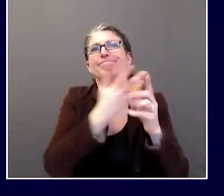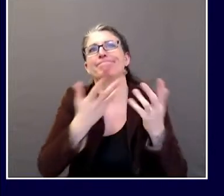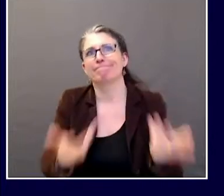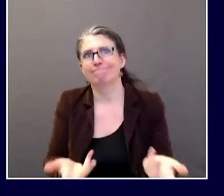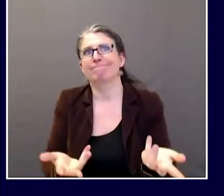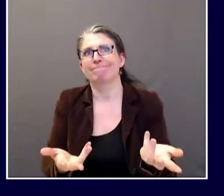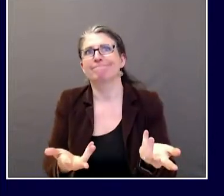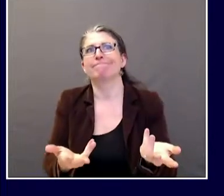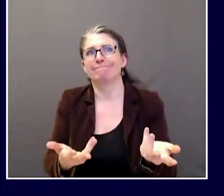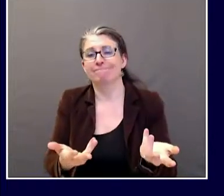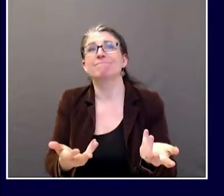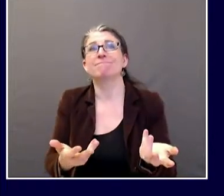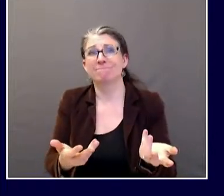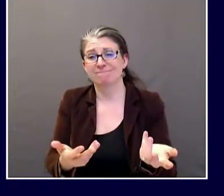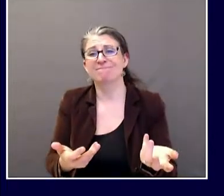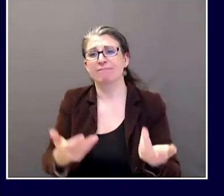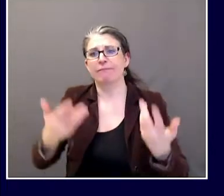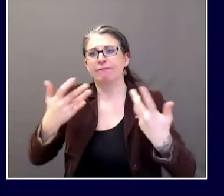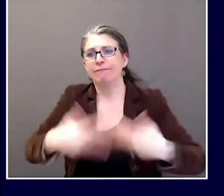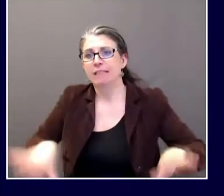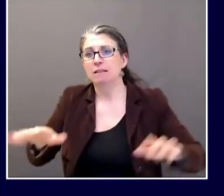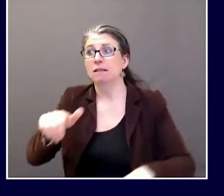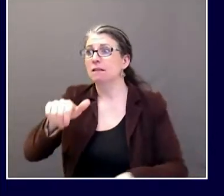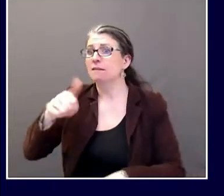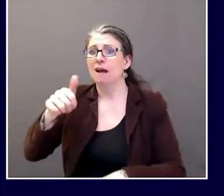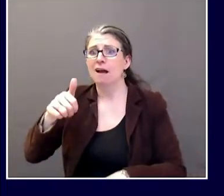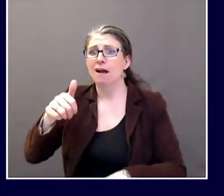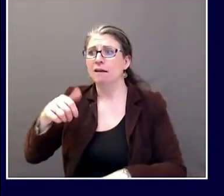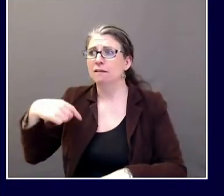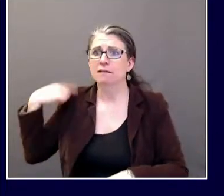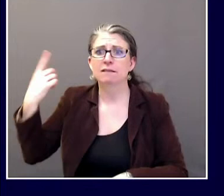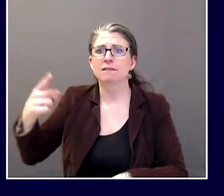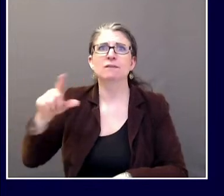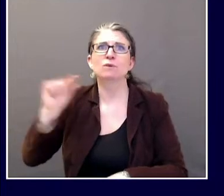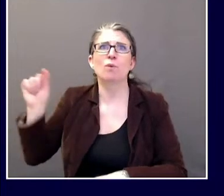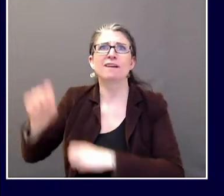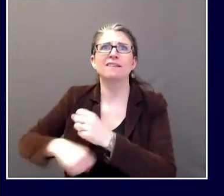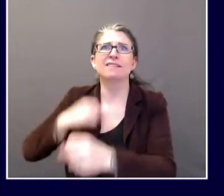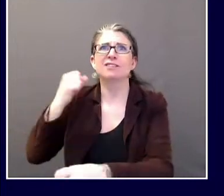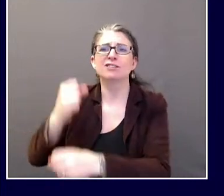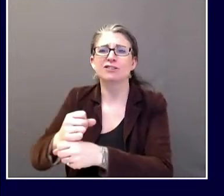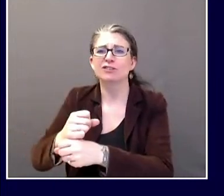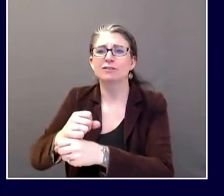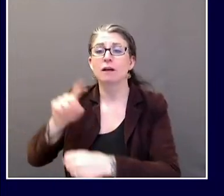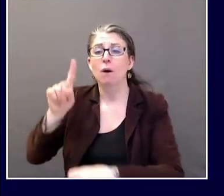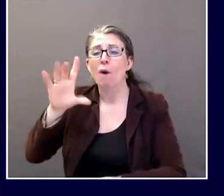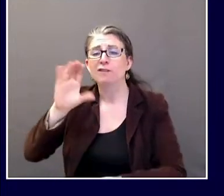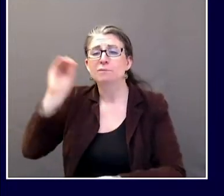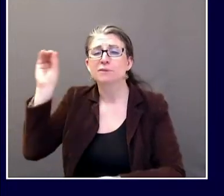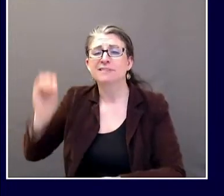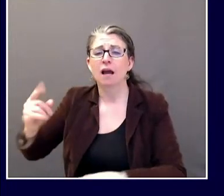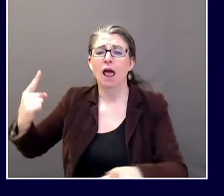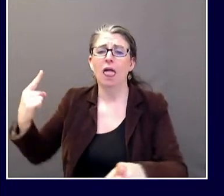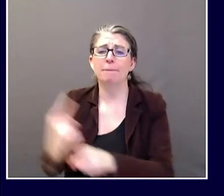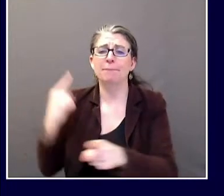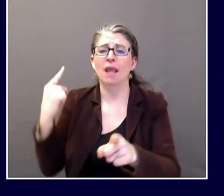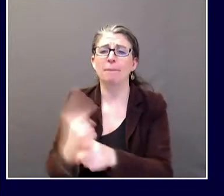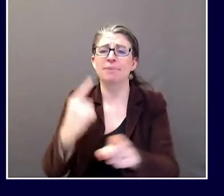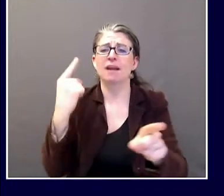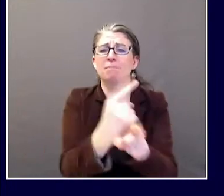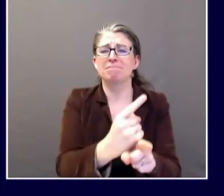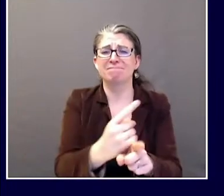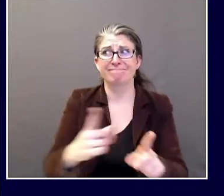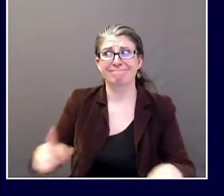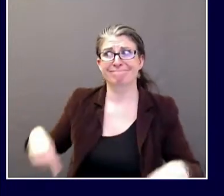it, and we know that it is nearly 100% sensitive and nearly 100% specific. So its performance is